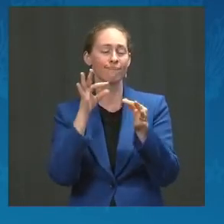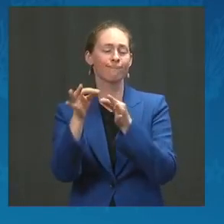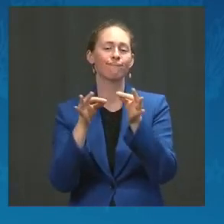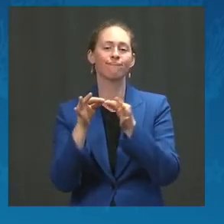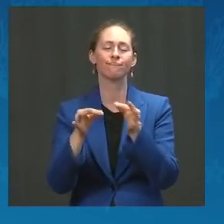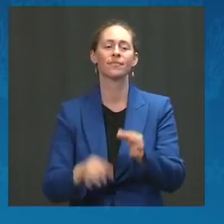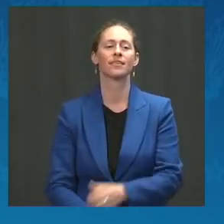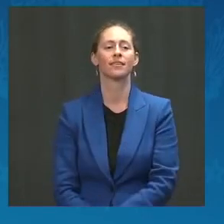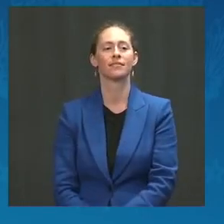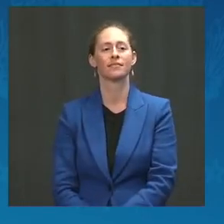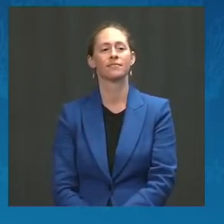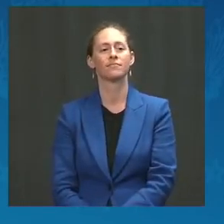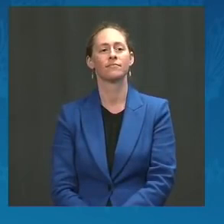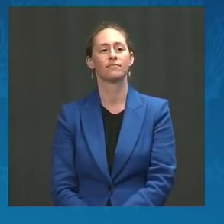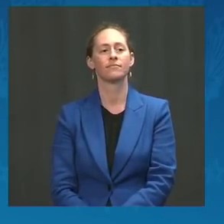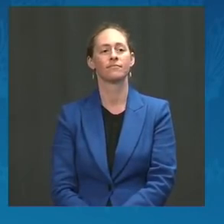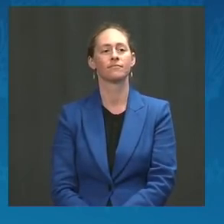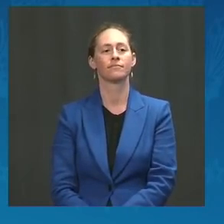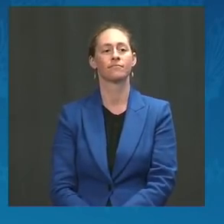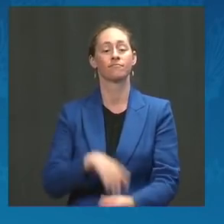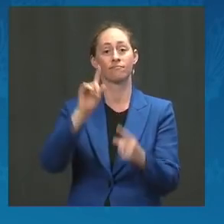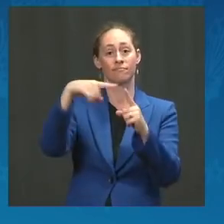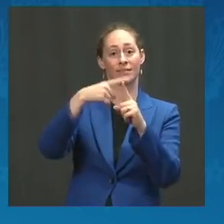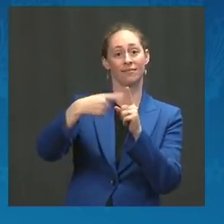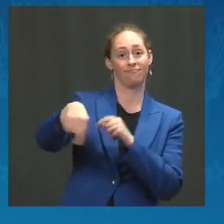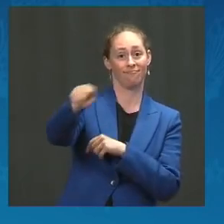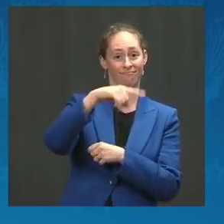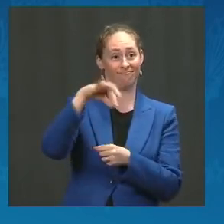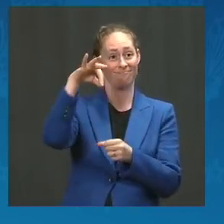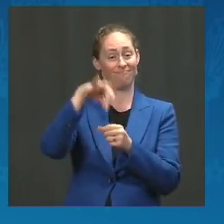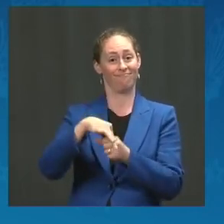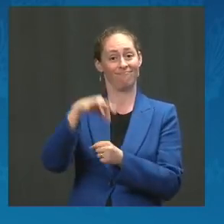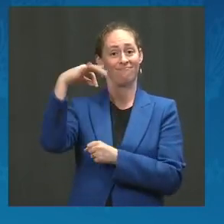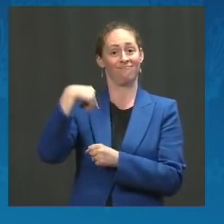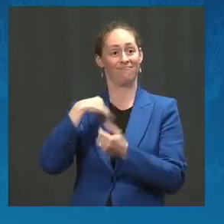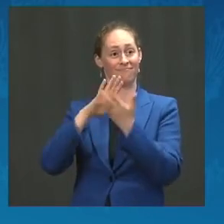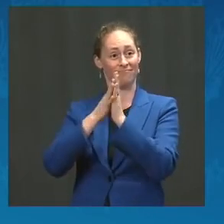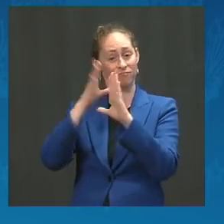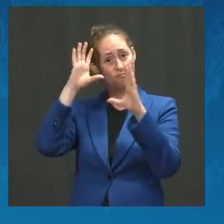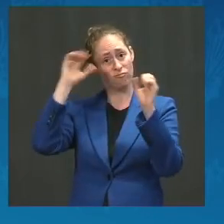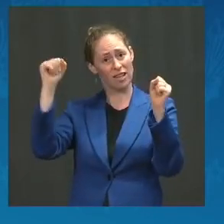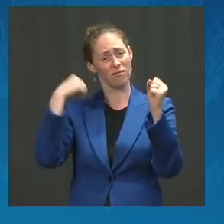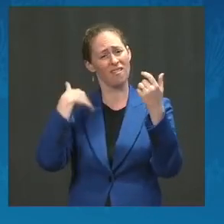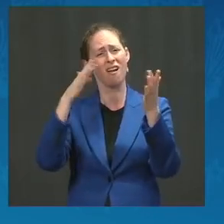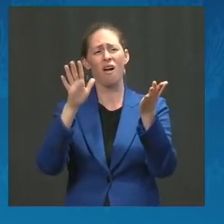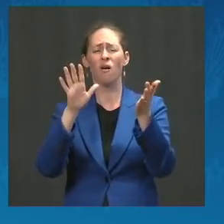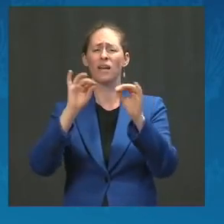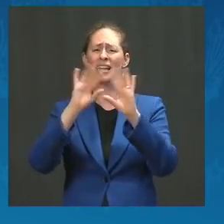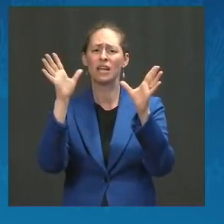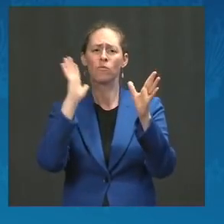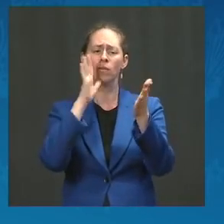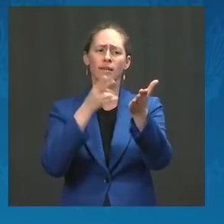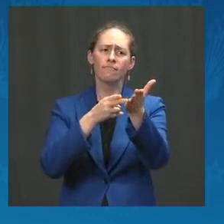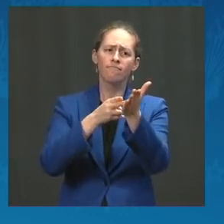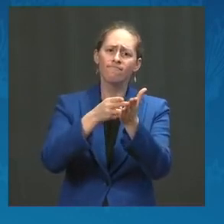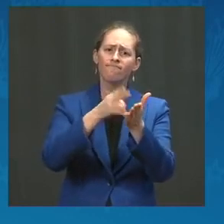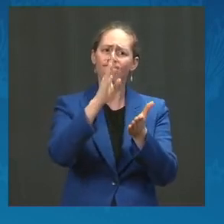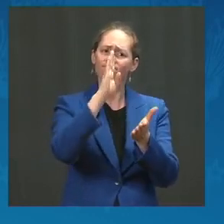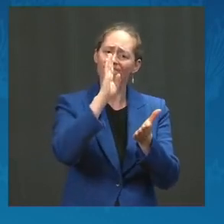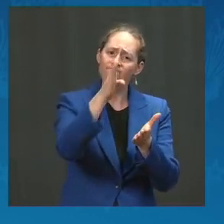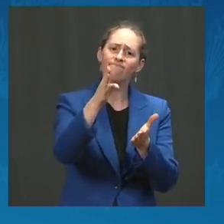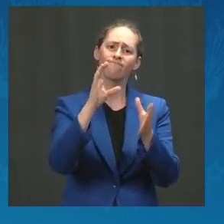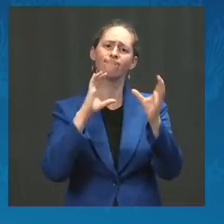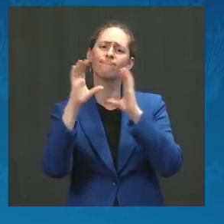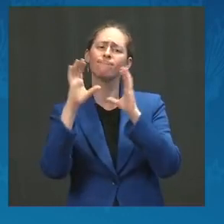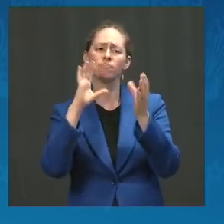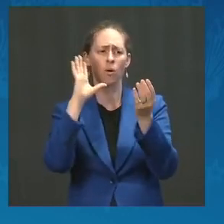elected, I said I'd always give it to you straight from the shoulder, and we need some straight talk right now, because